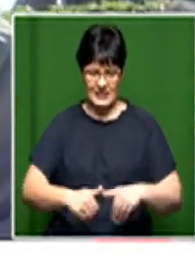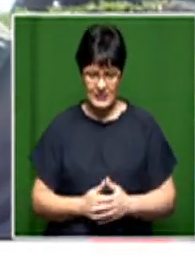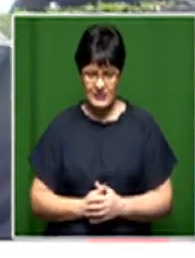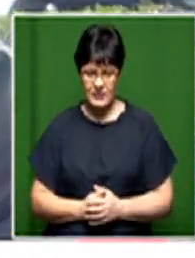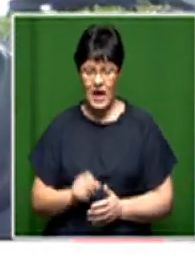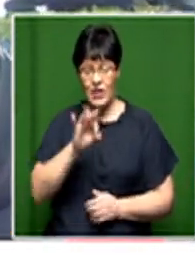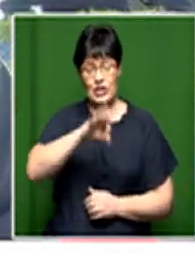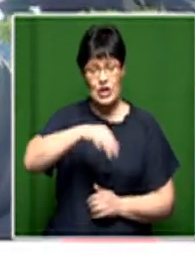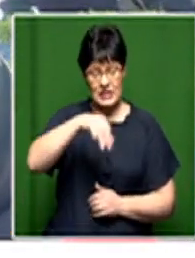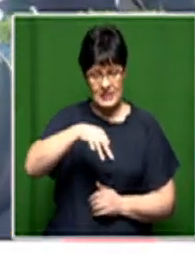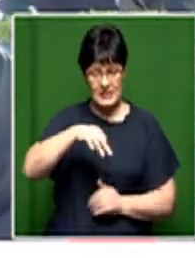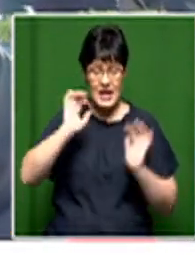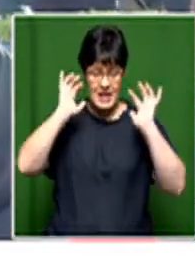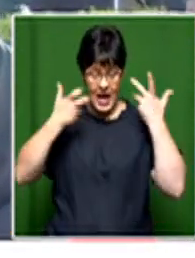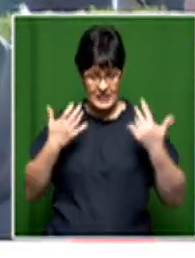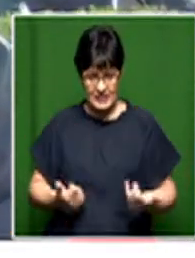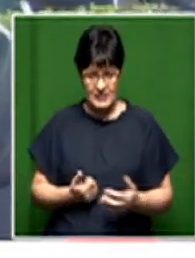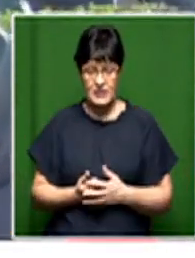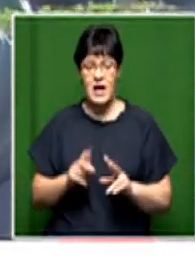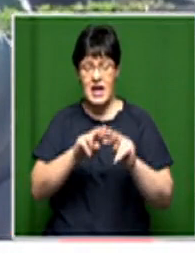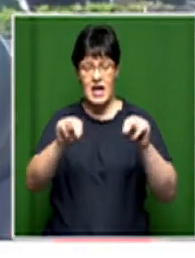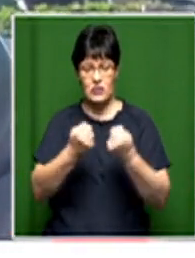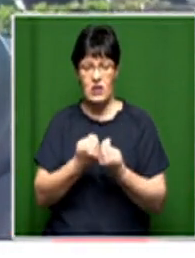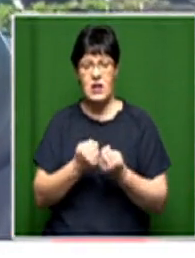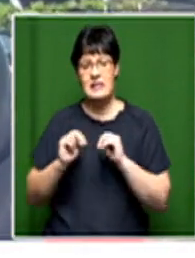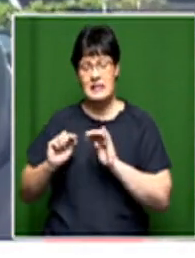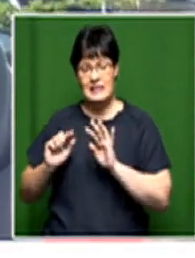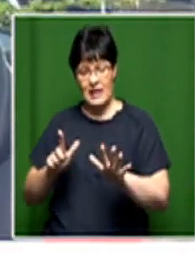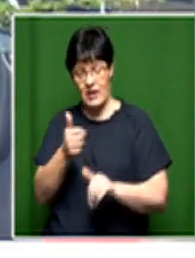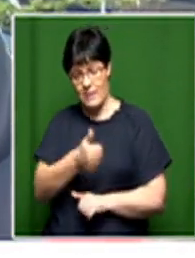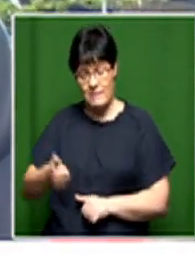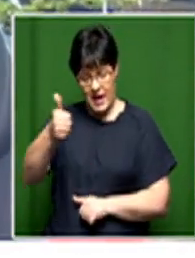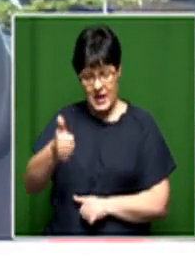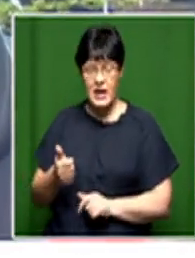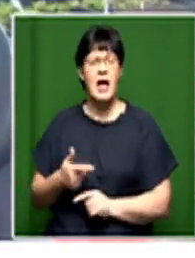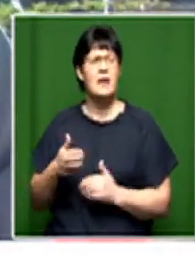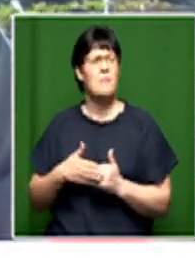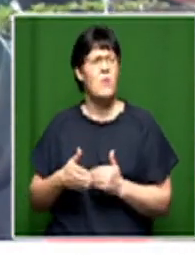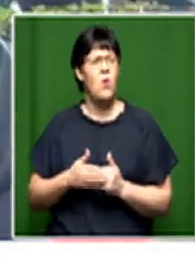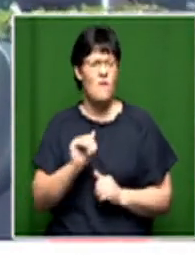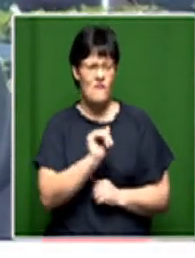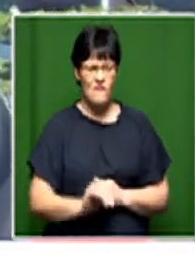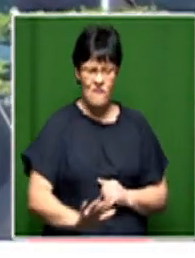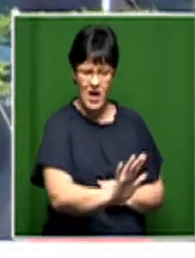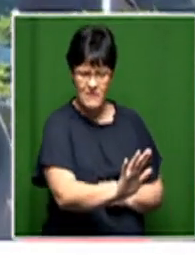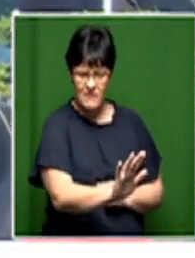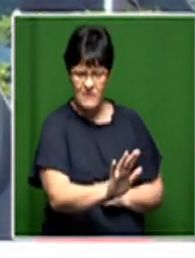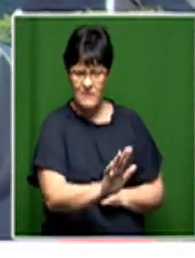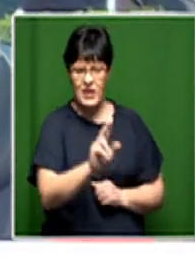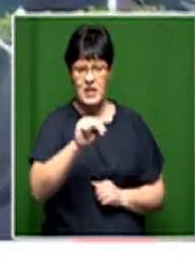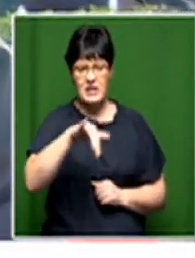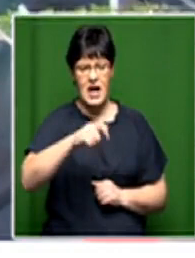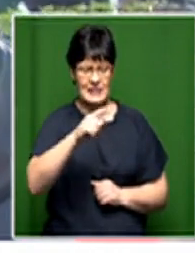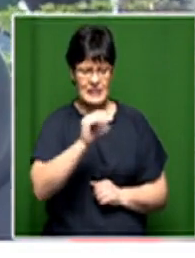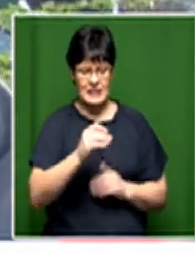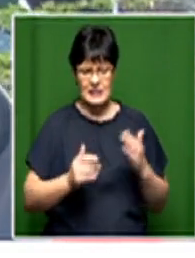We've got 13 lions at the moment in Addo National Park. There's 7 on the main camp side and another 5 on the Nyati side.